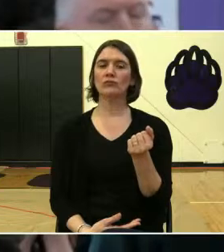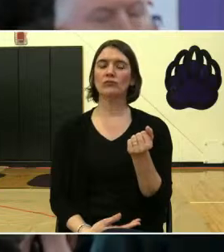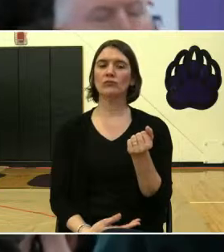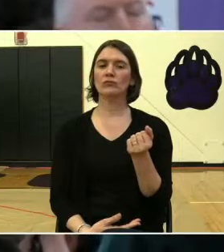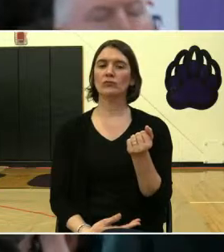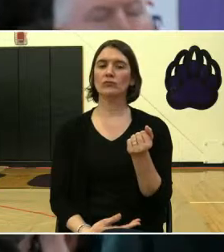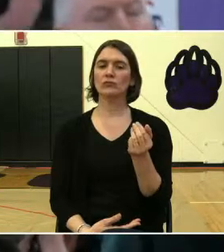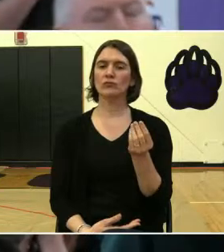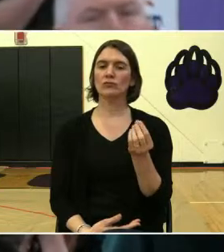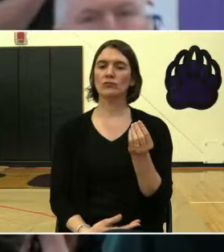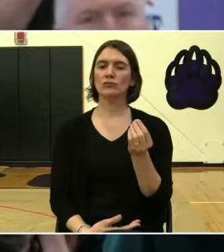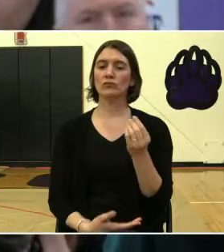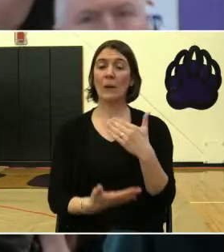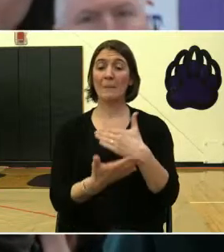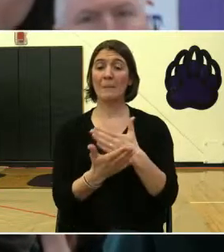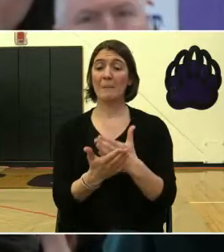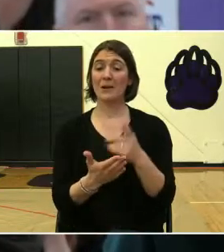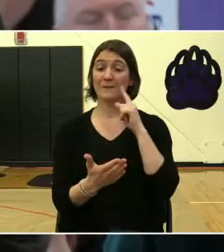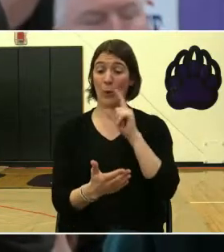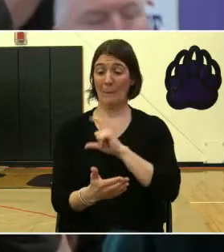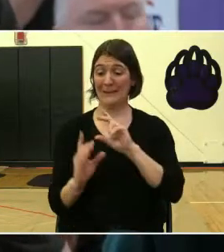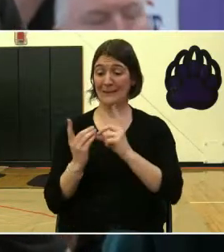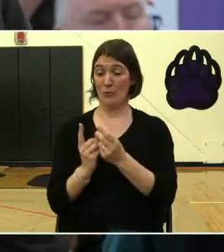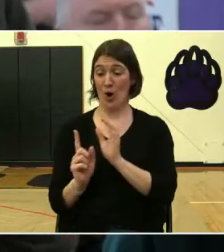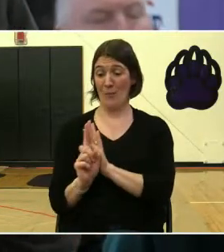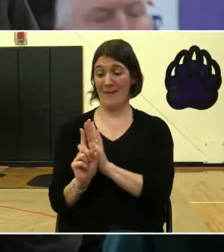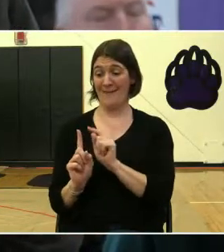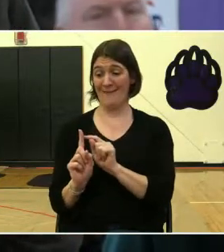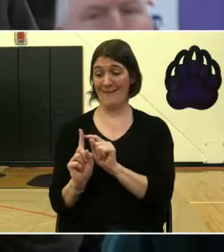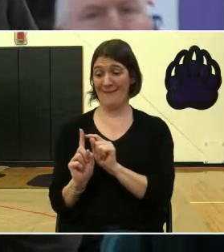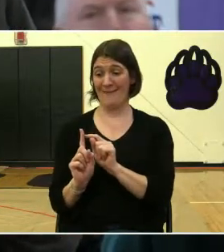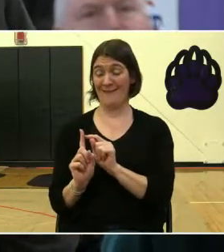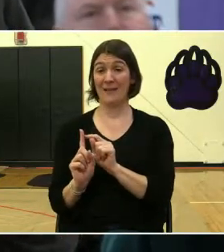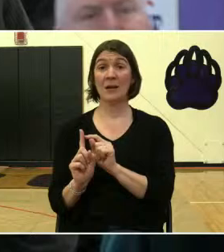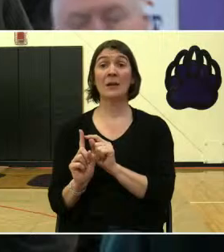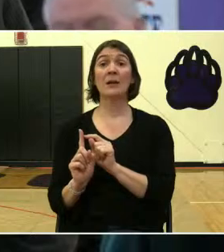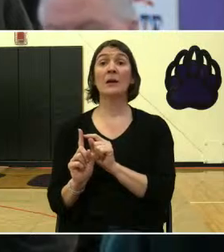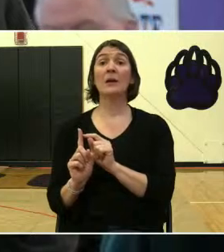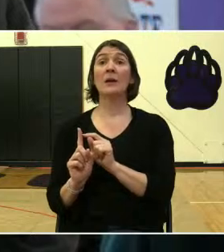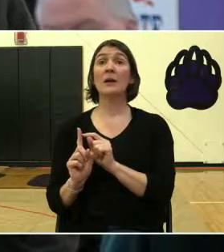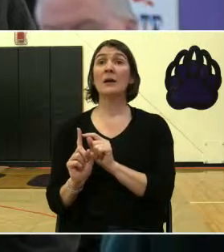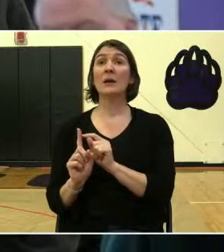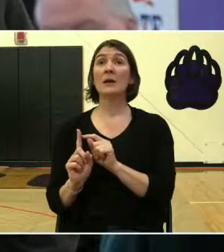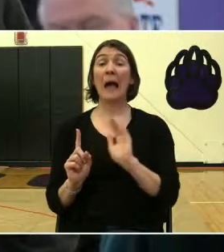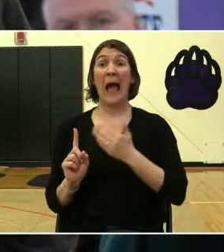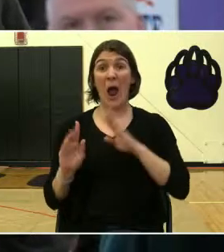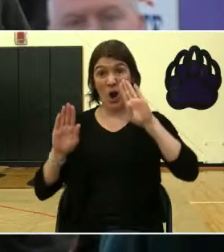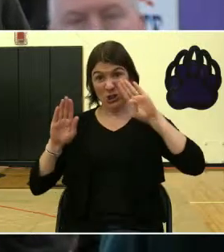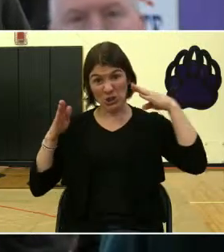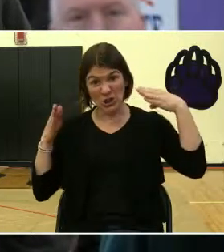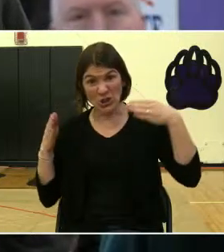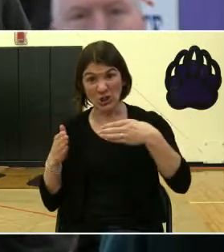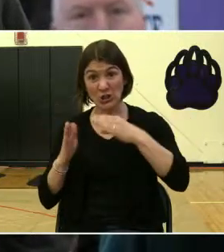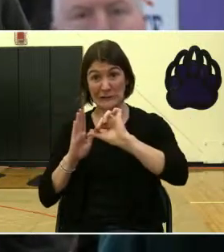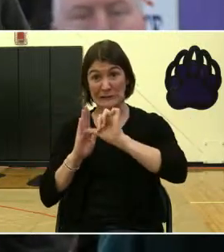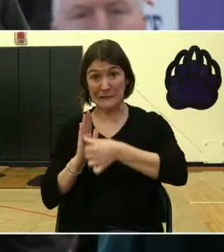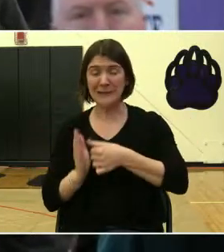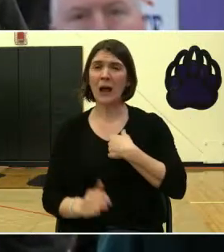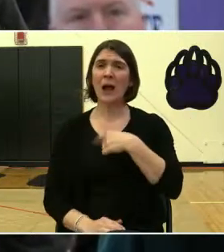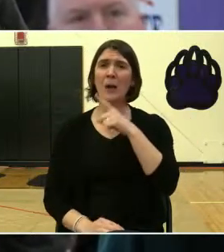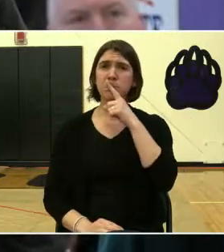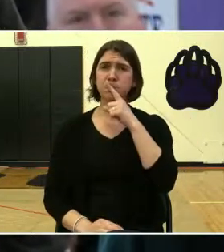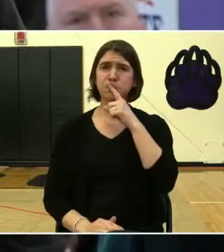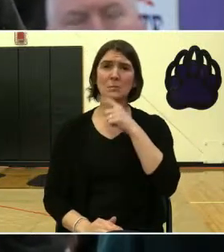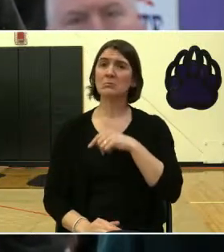the uh budget for the police department was not really the focus of our